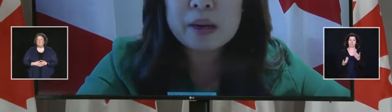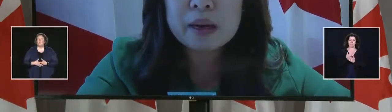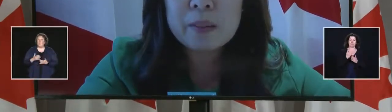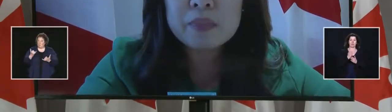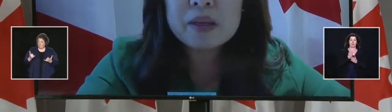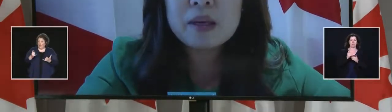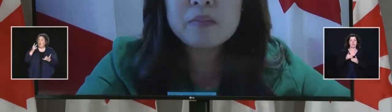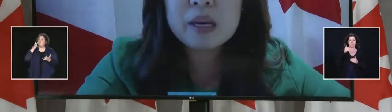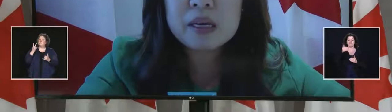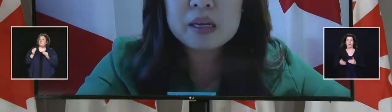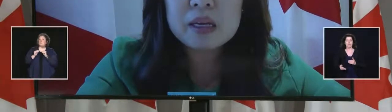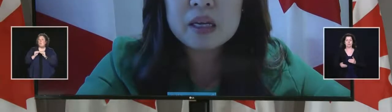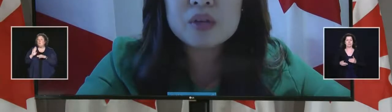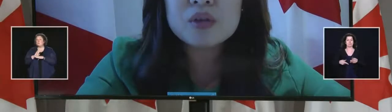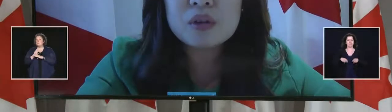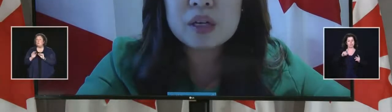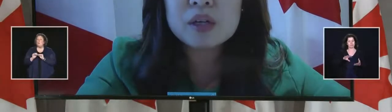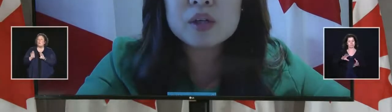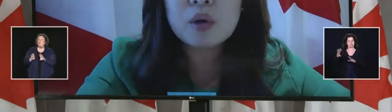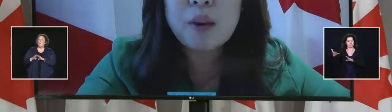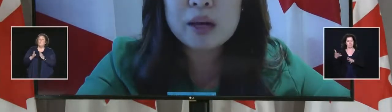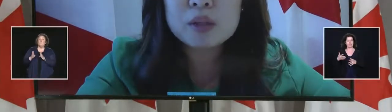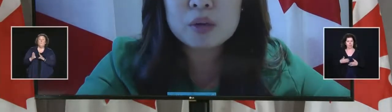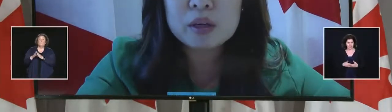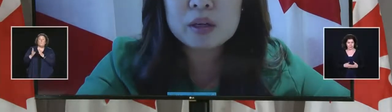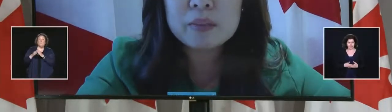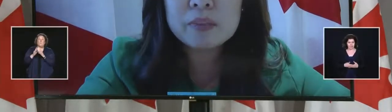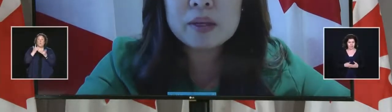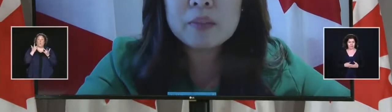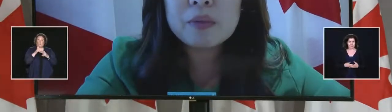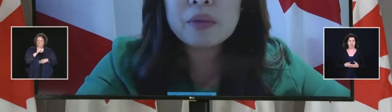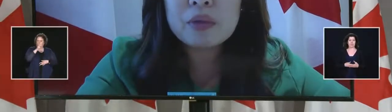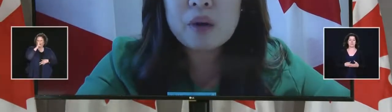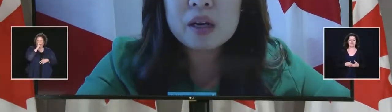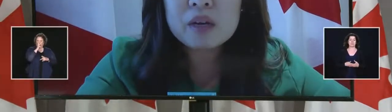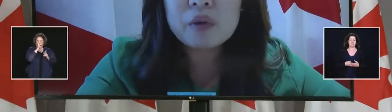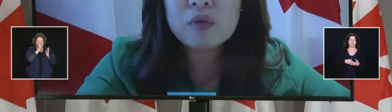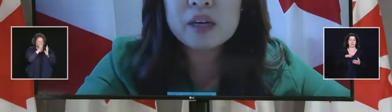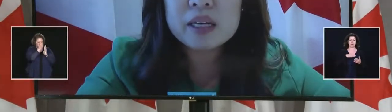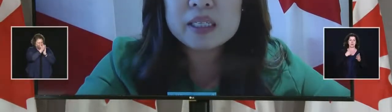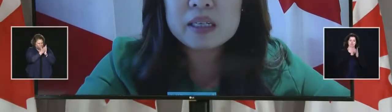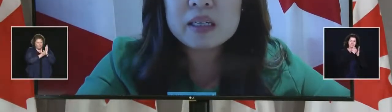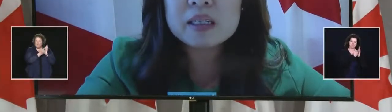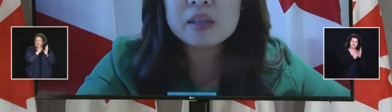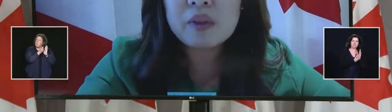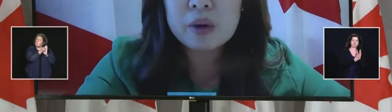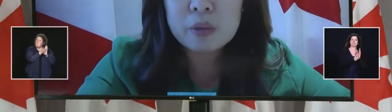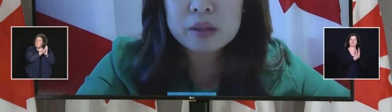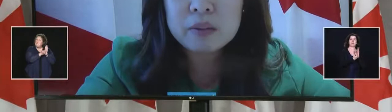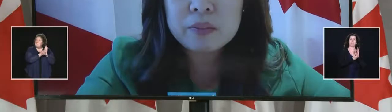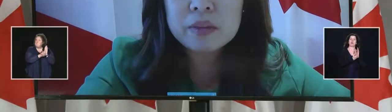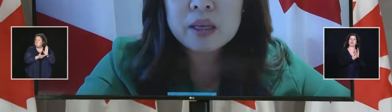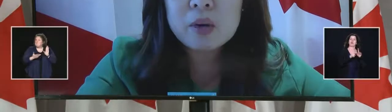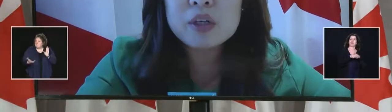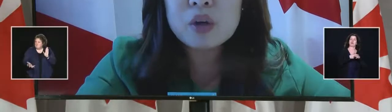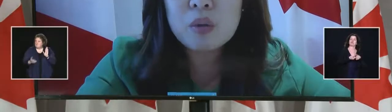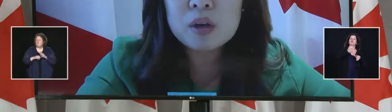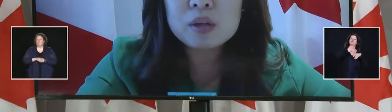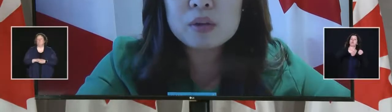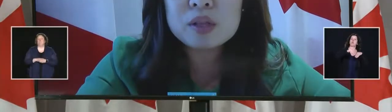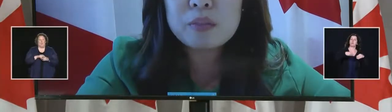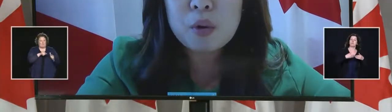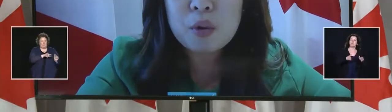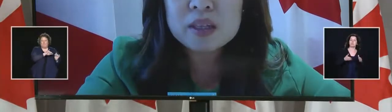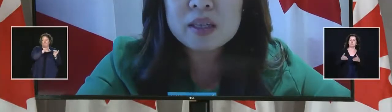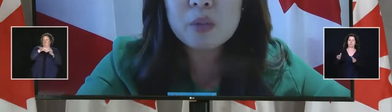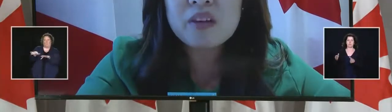opening back up, and many things starting to go back to work. But the threat of COVID-19 is still very real, and we don't want to